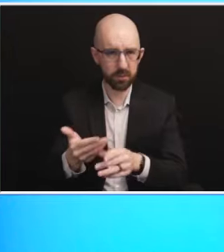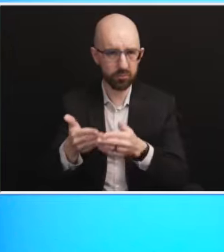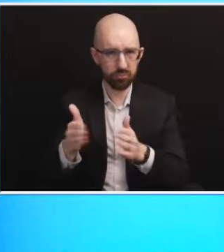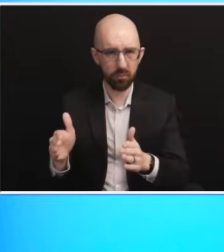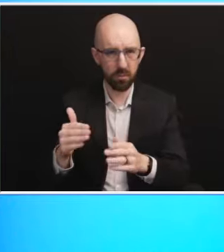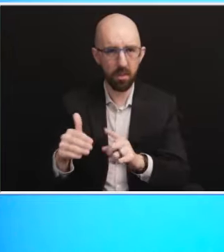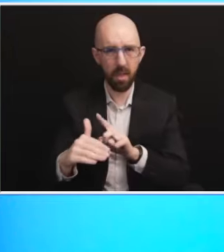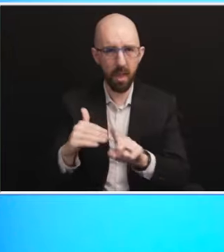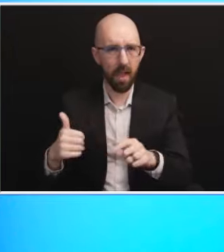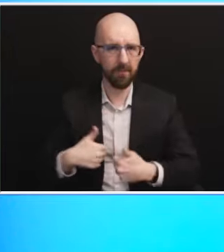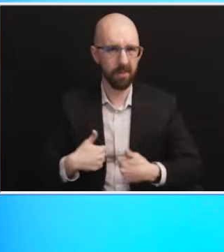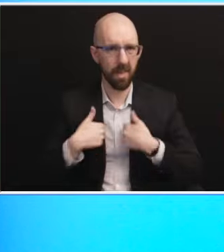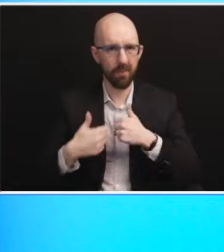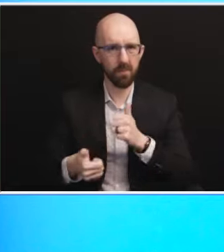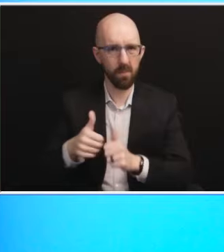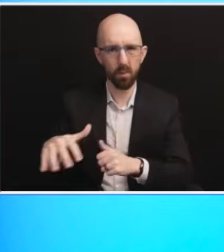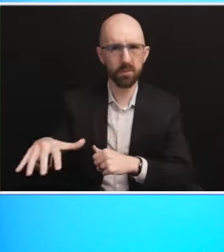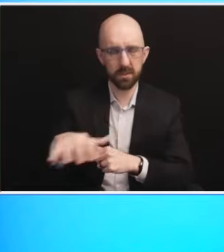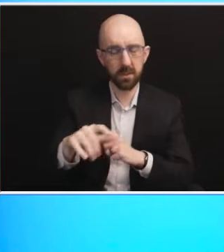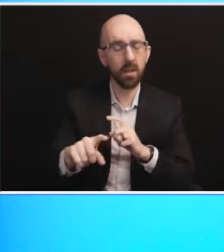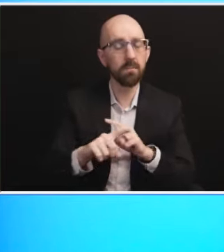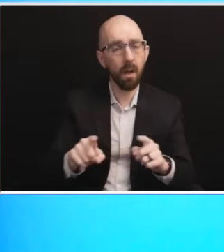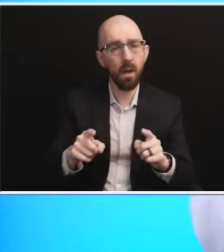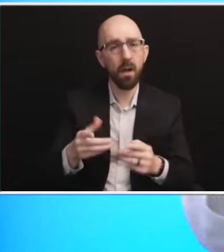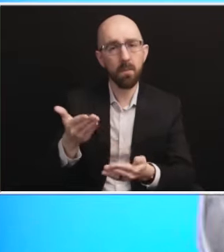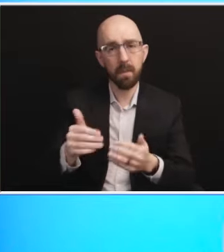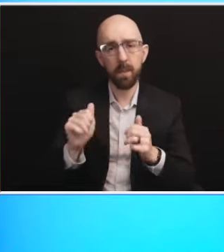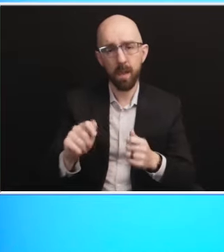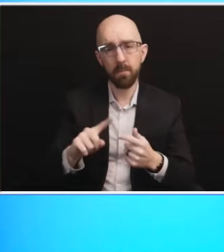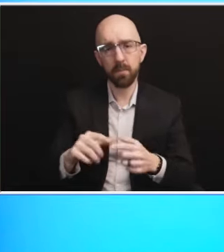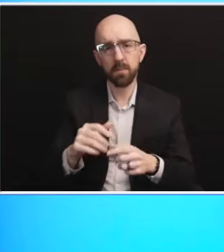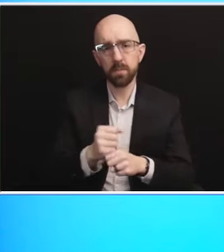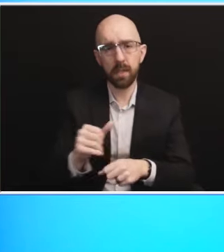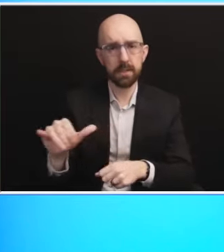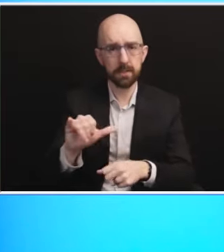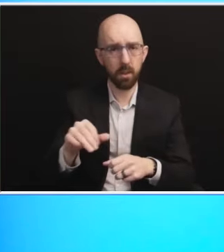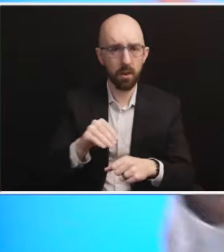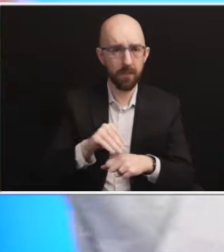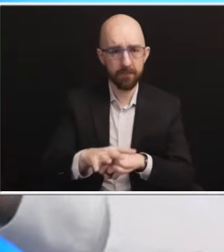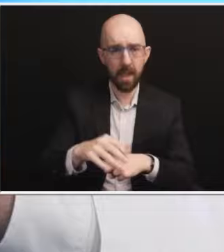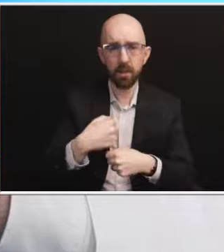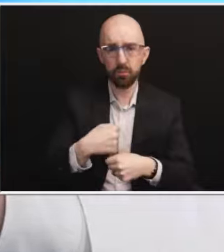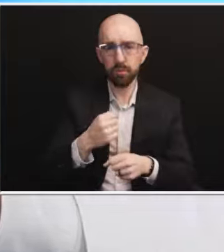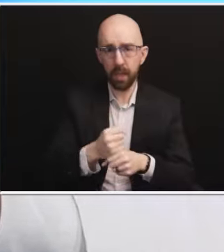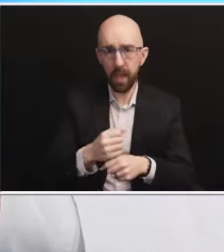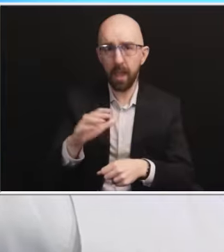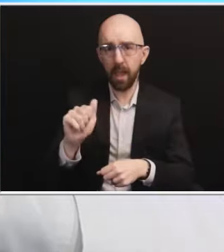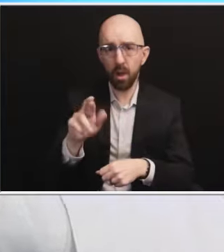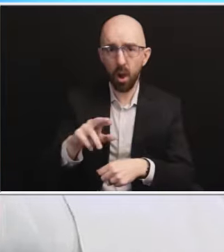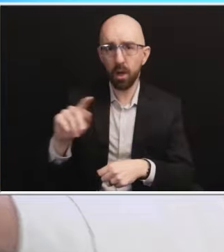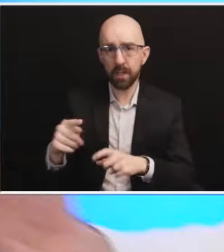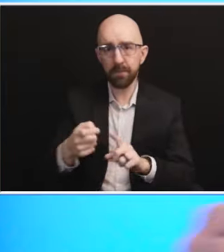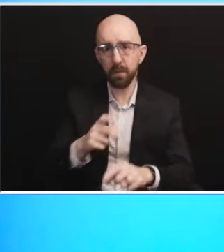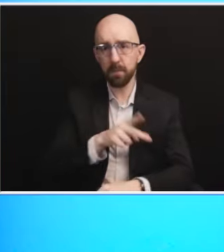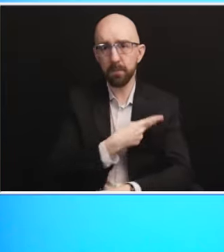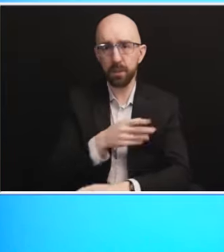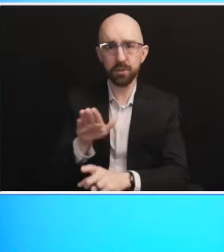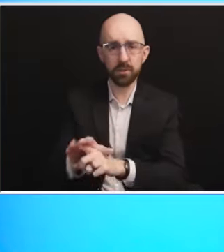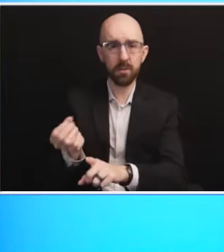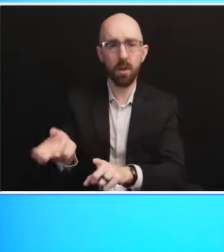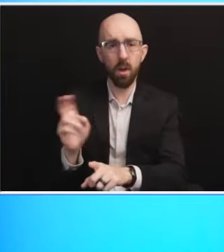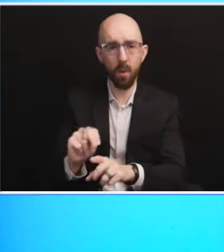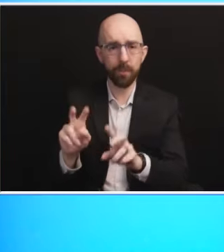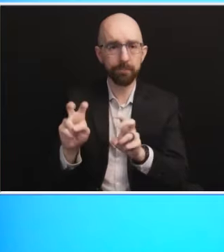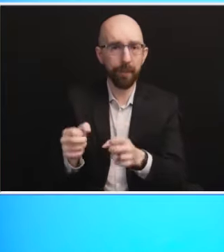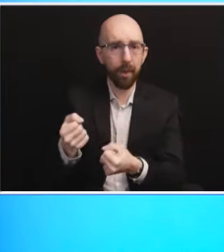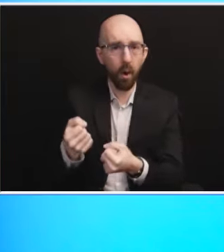of these. But you might be able to get a similar effect and sort of create a CAR T-cell from the patient's own CAR without using